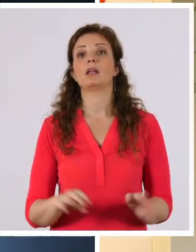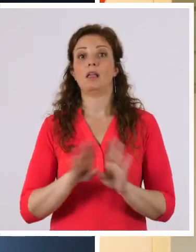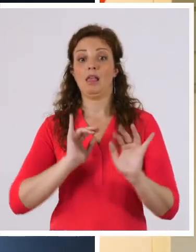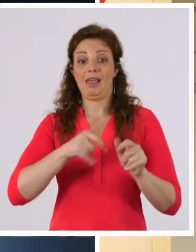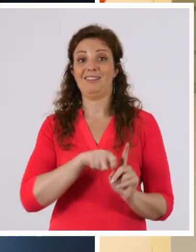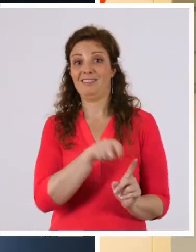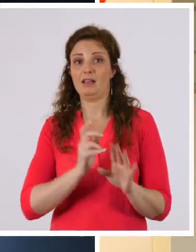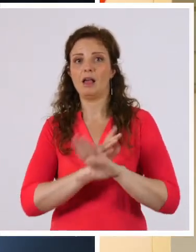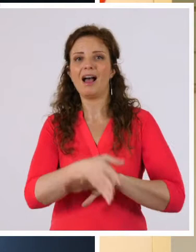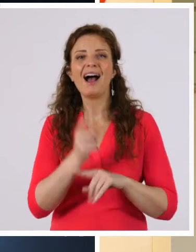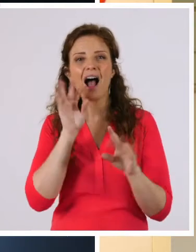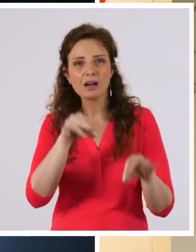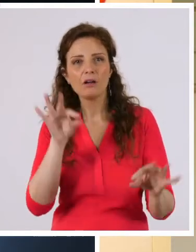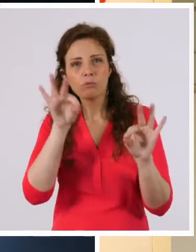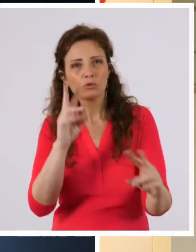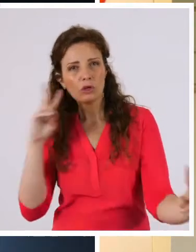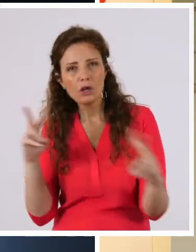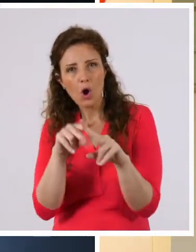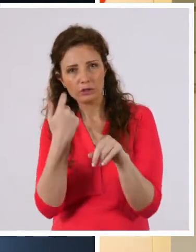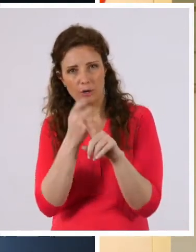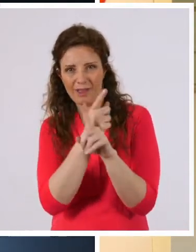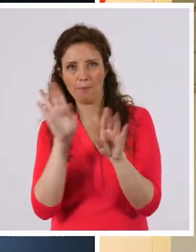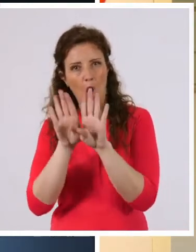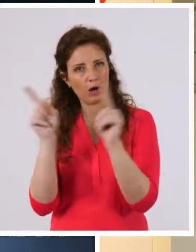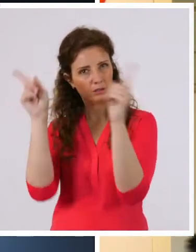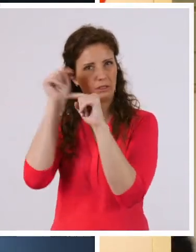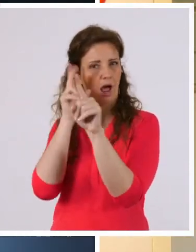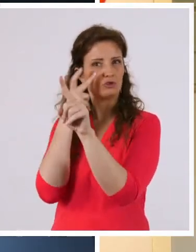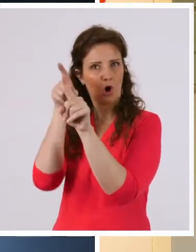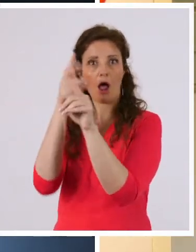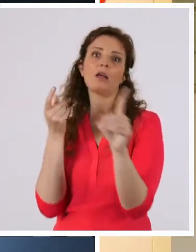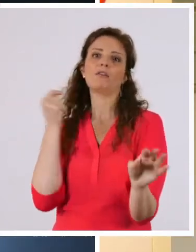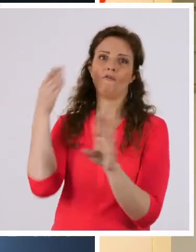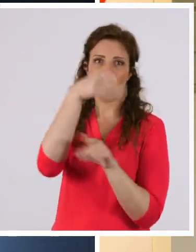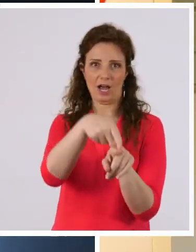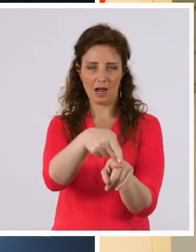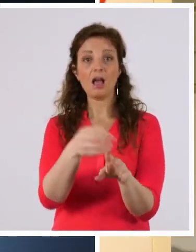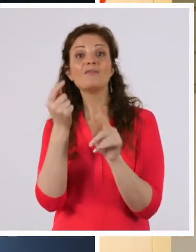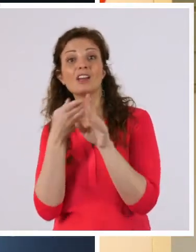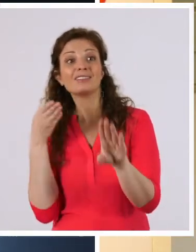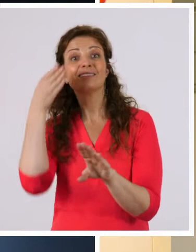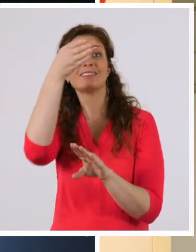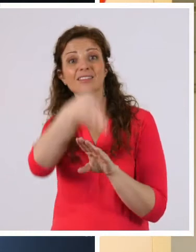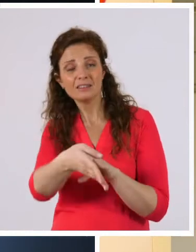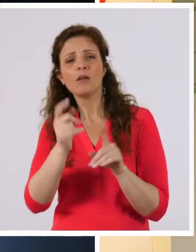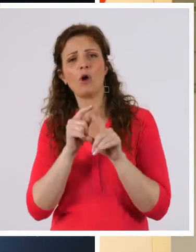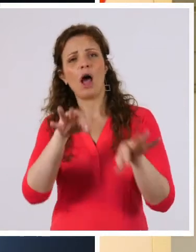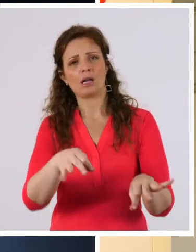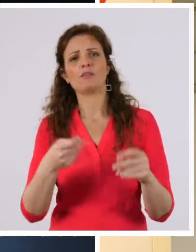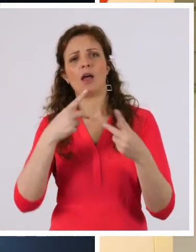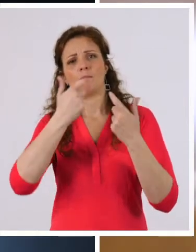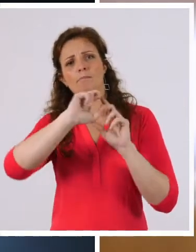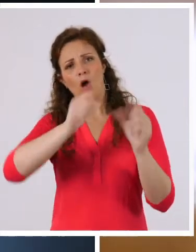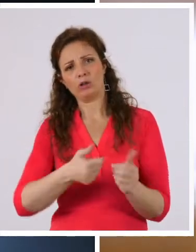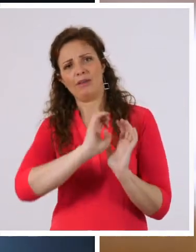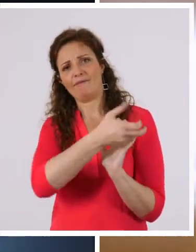Reach the assigned meeting point as soon as possible. To do that, you should do the following.